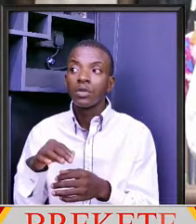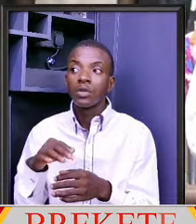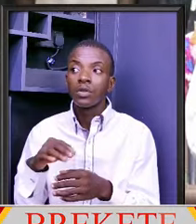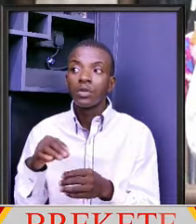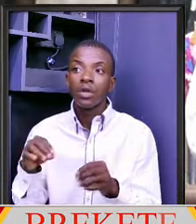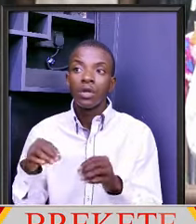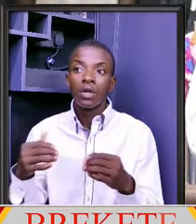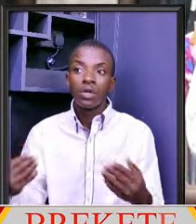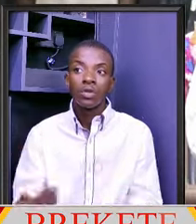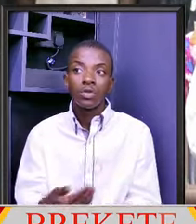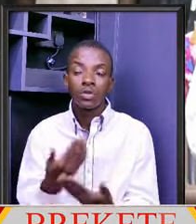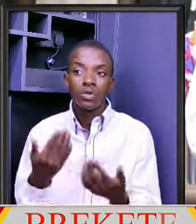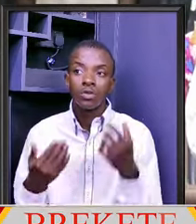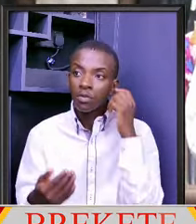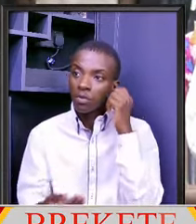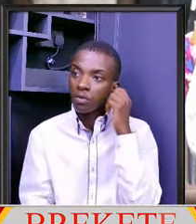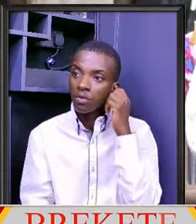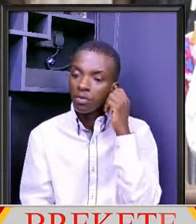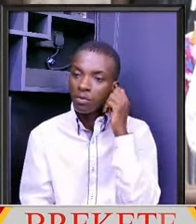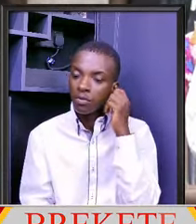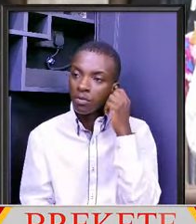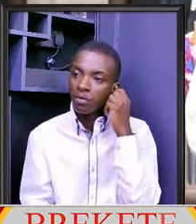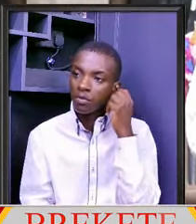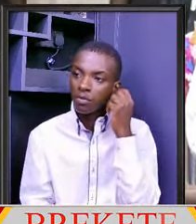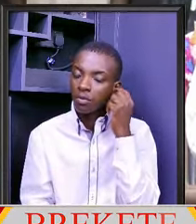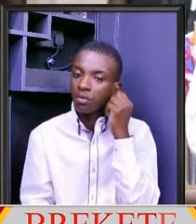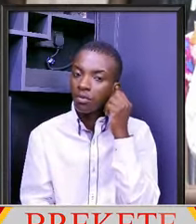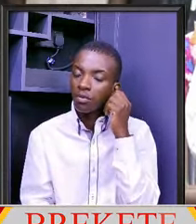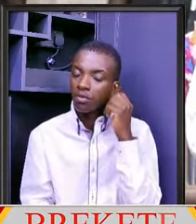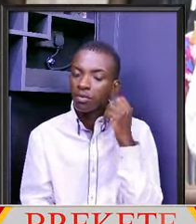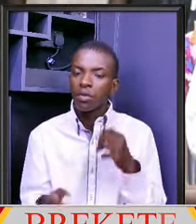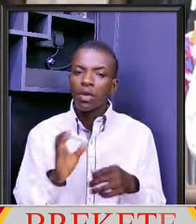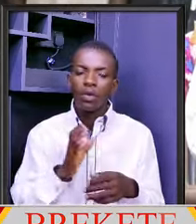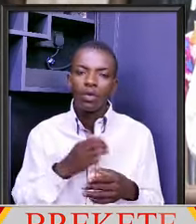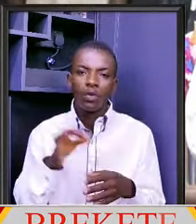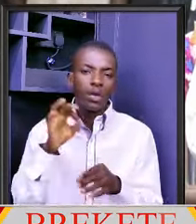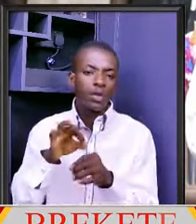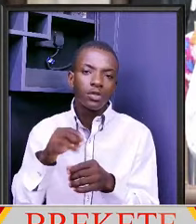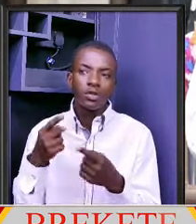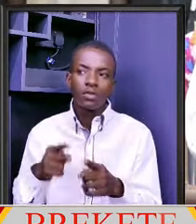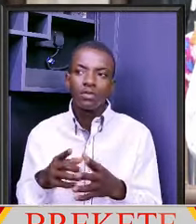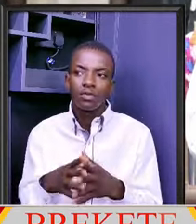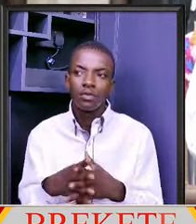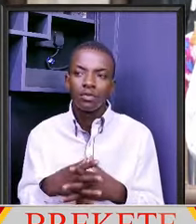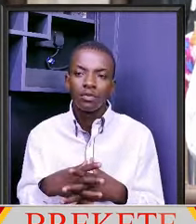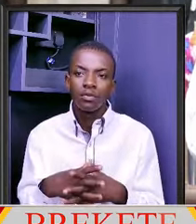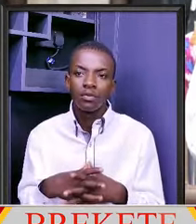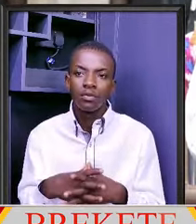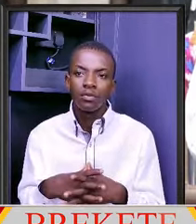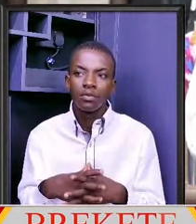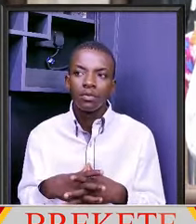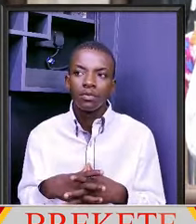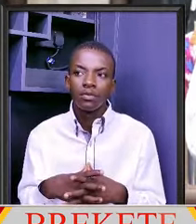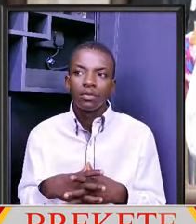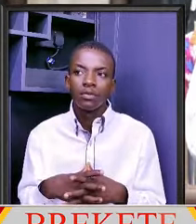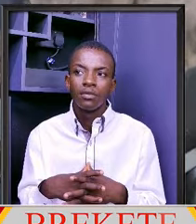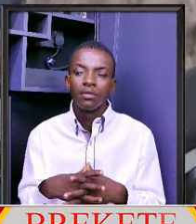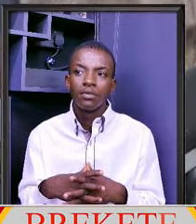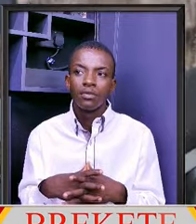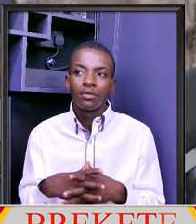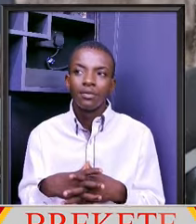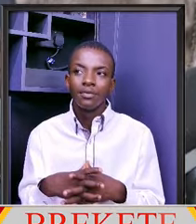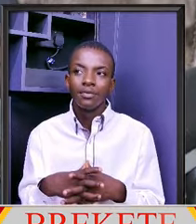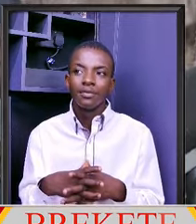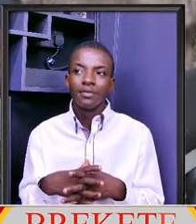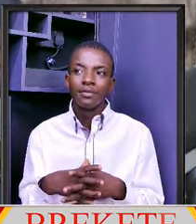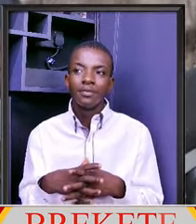our inauguration take place. Okay, our inauguration. Election. Everything. Oh, God, allow him to talk. Our election took when place. When they talk, say, you no be member. When you